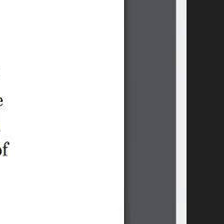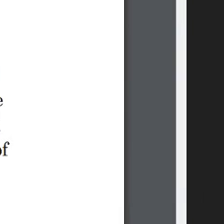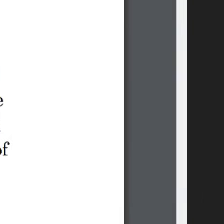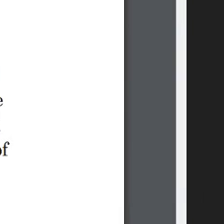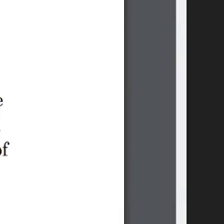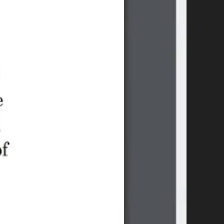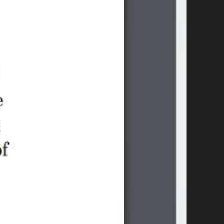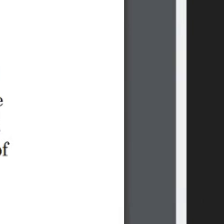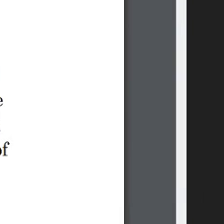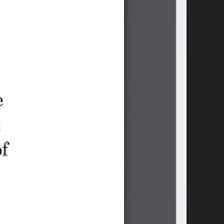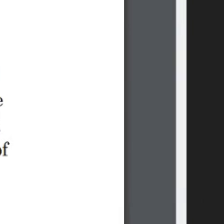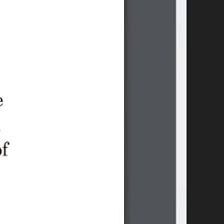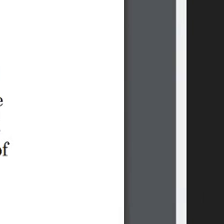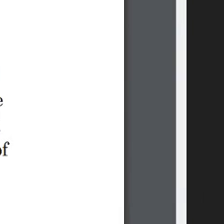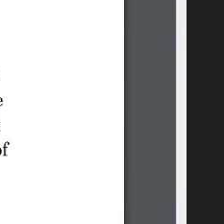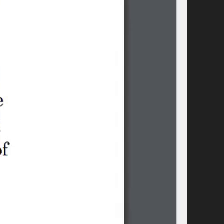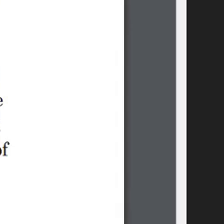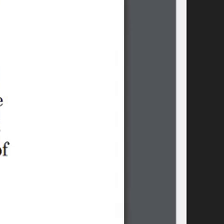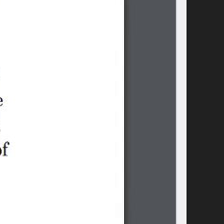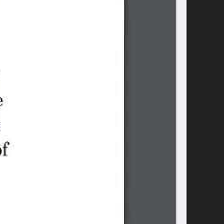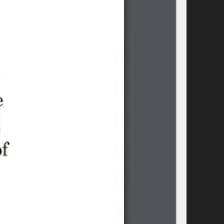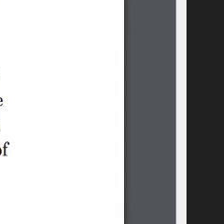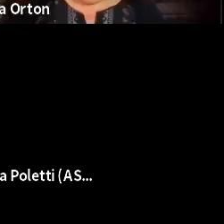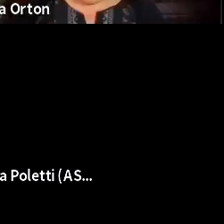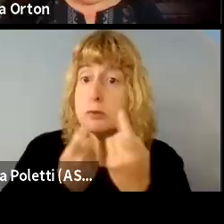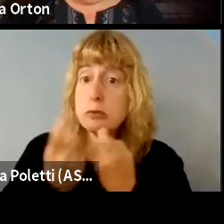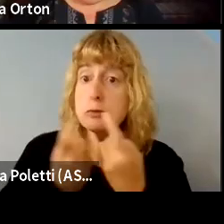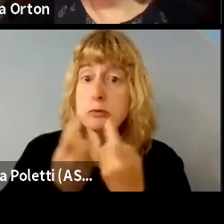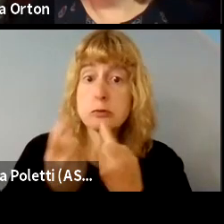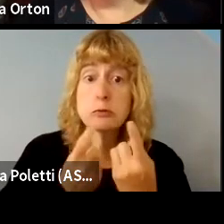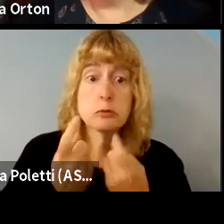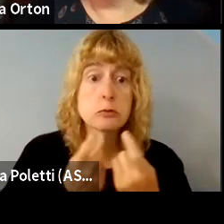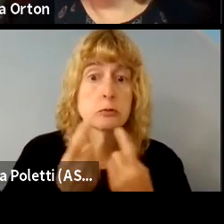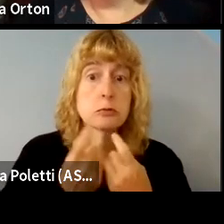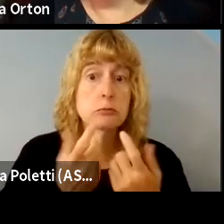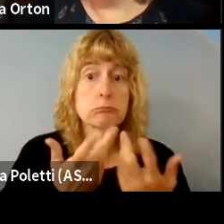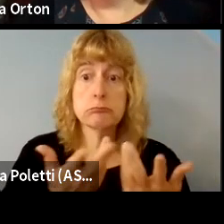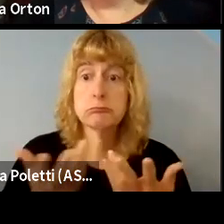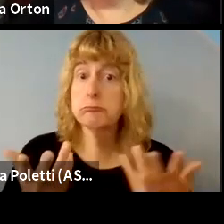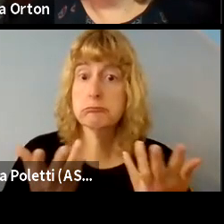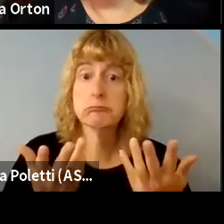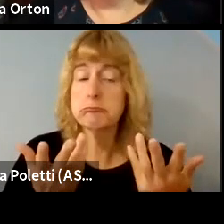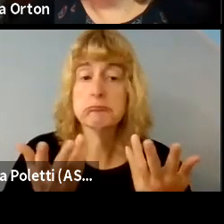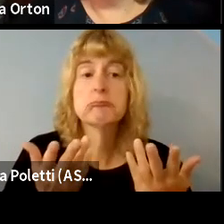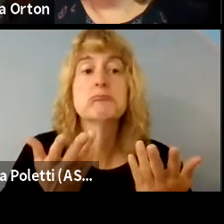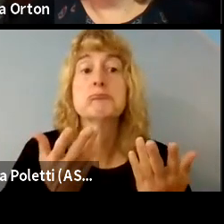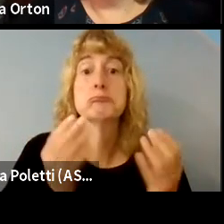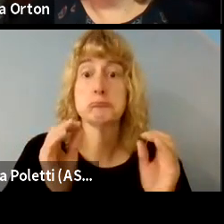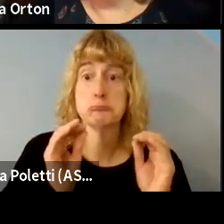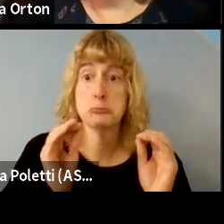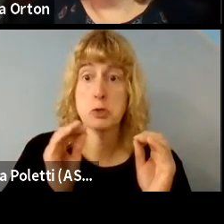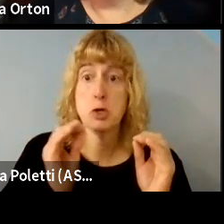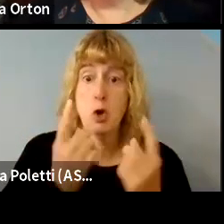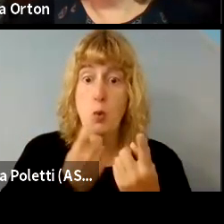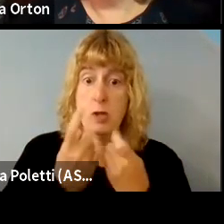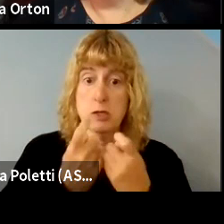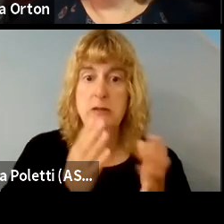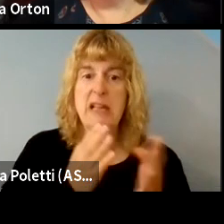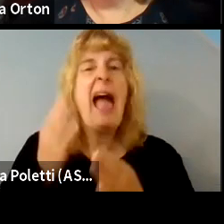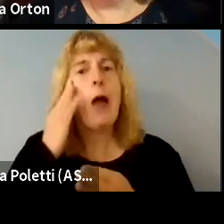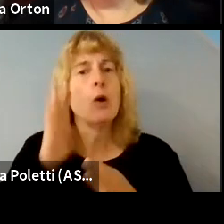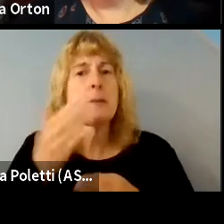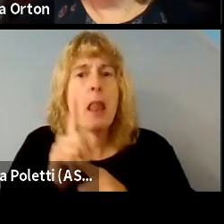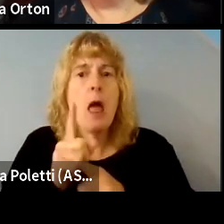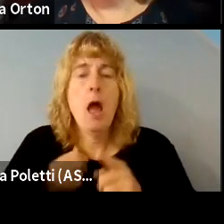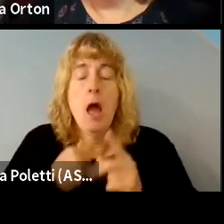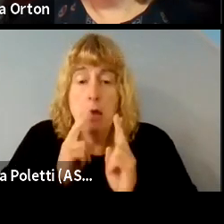to the, unless there's questions on this, we can go to the OMA. I know it seems like I'm rushing, but I do